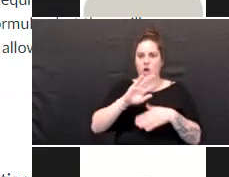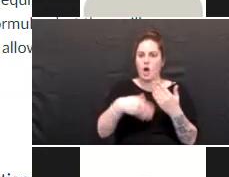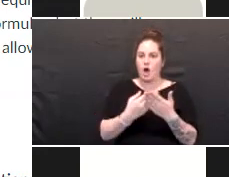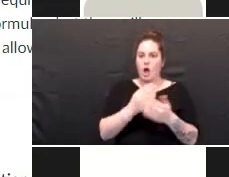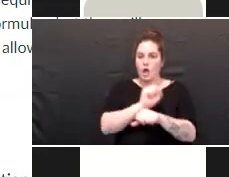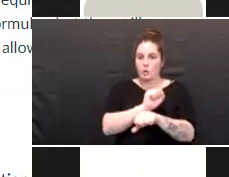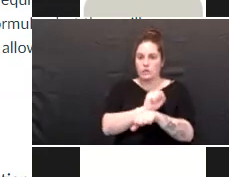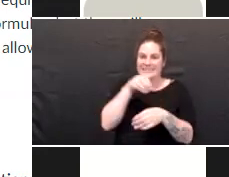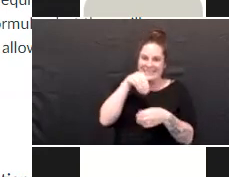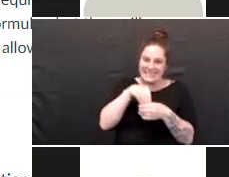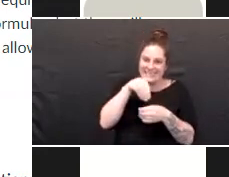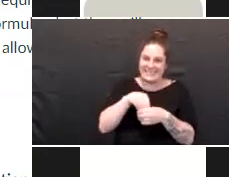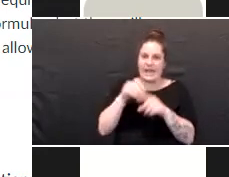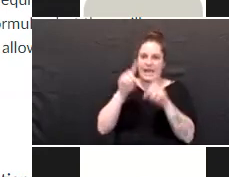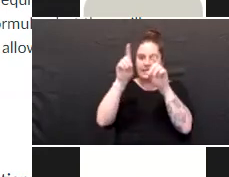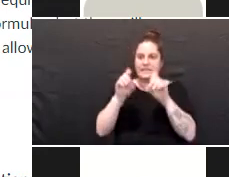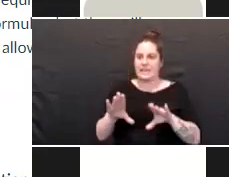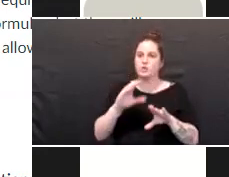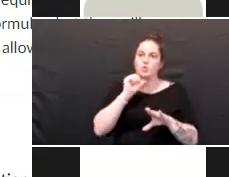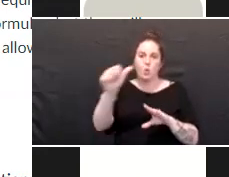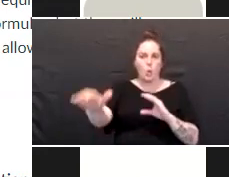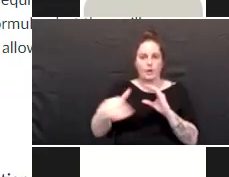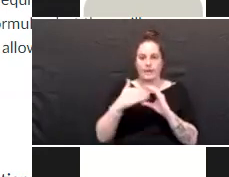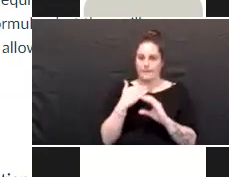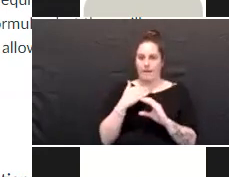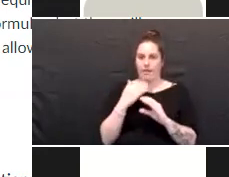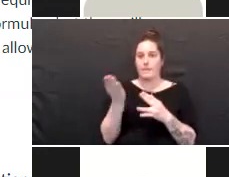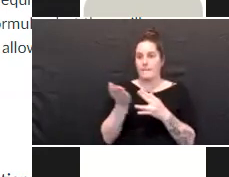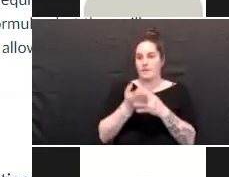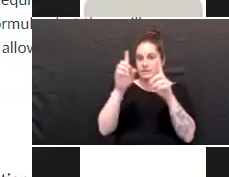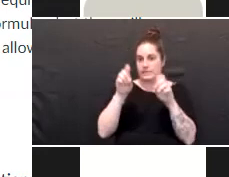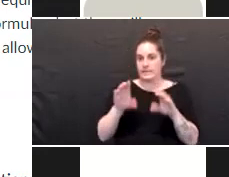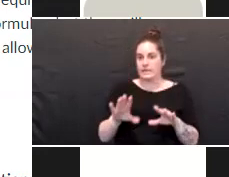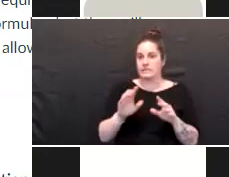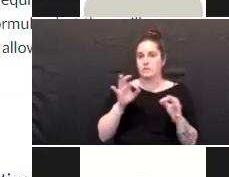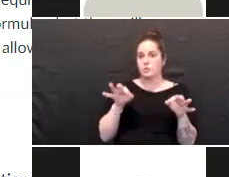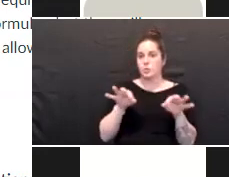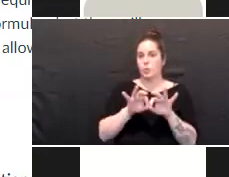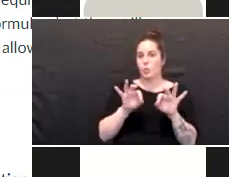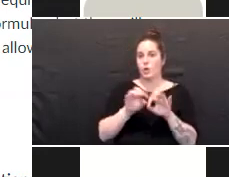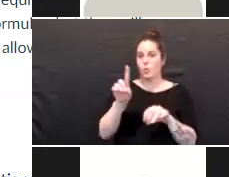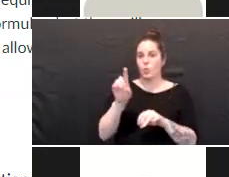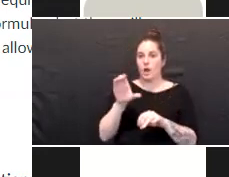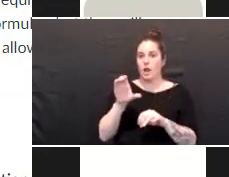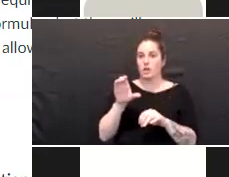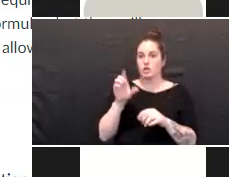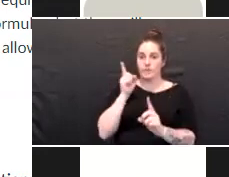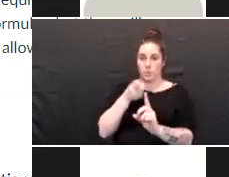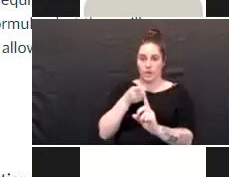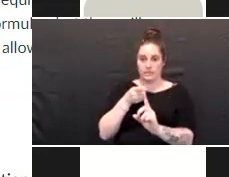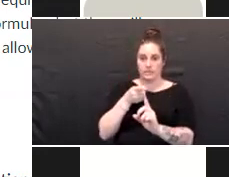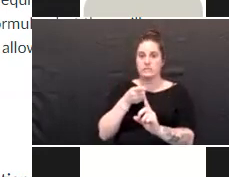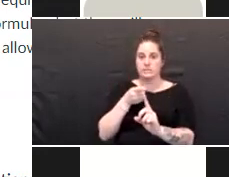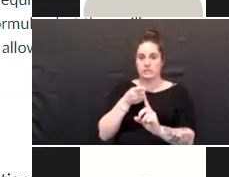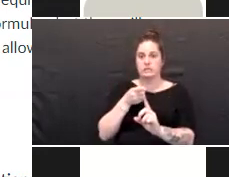there. It's worth 100 points, and the point values are indicated with